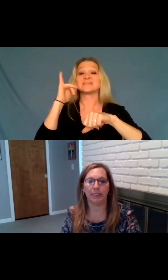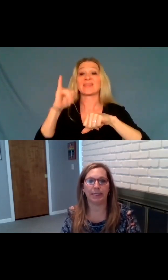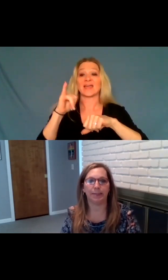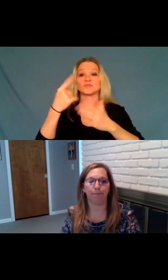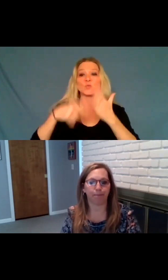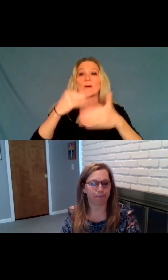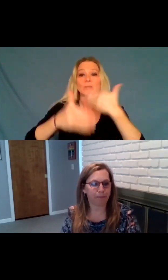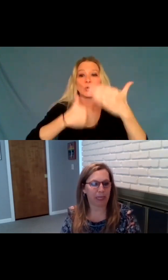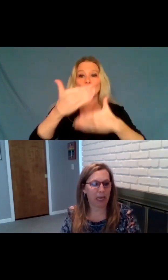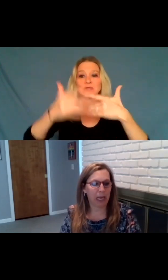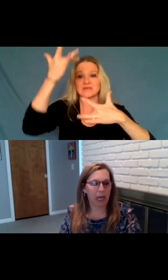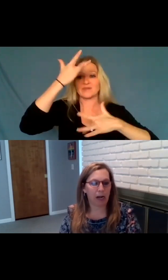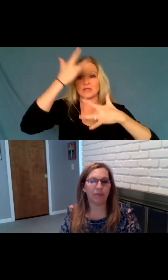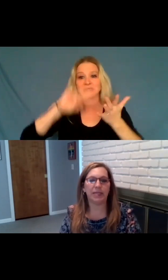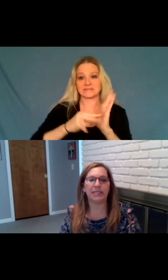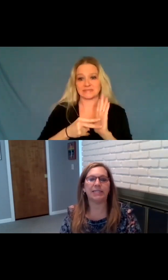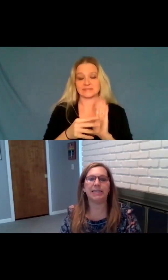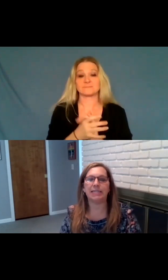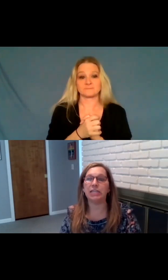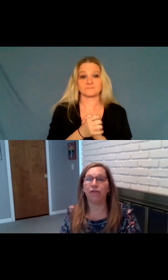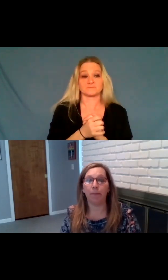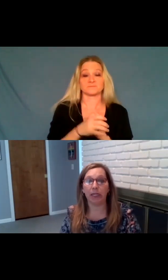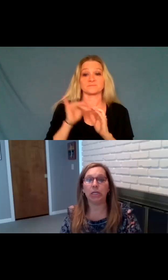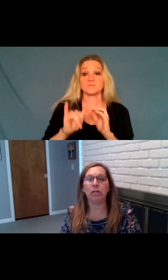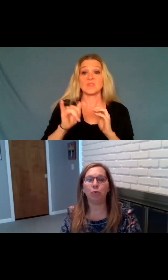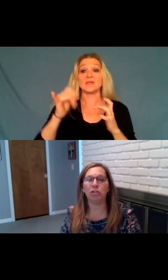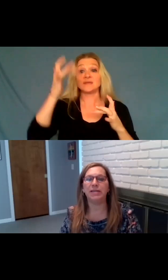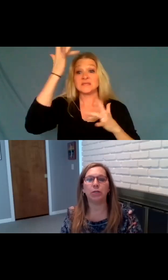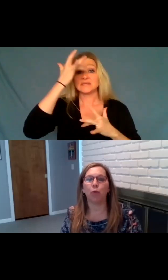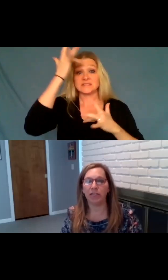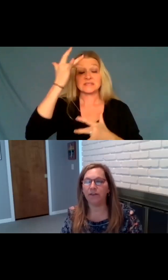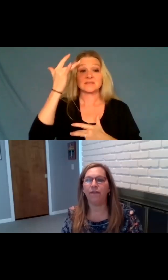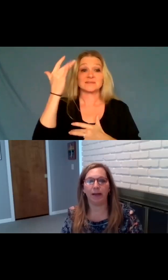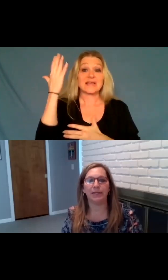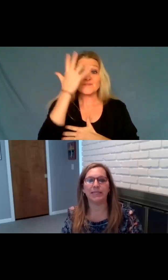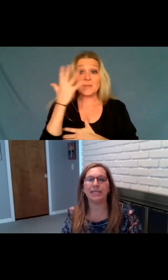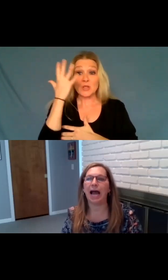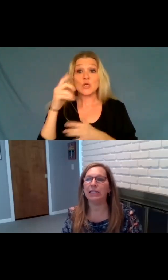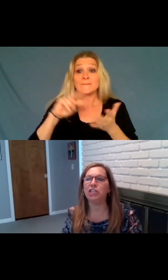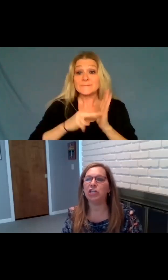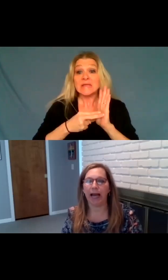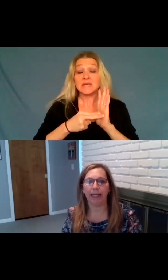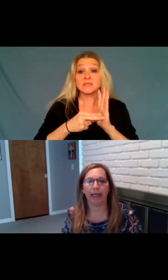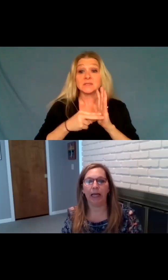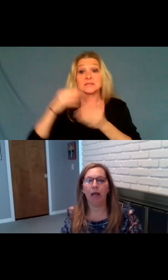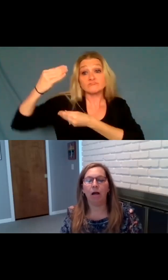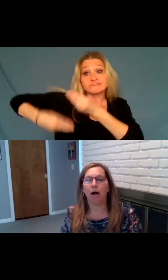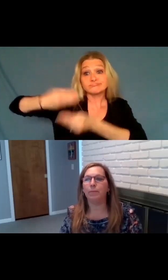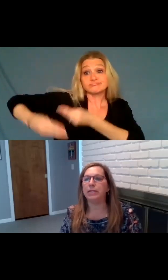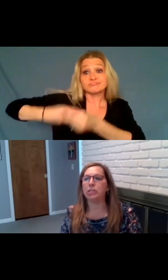progressive illness. This disease is familial, which means it runs in families. It's highly